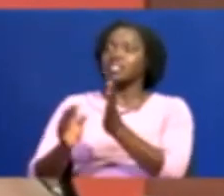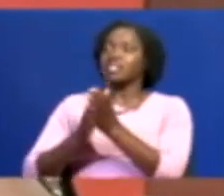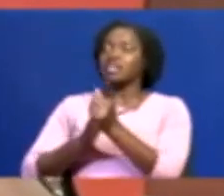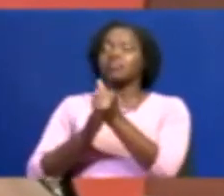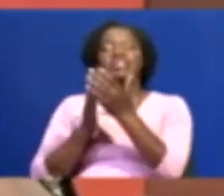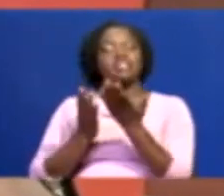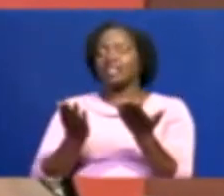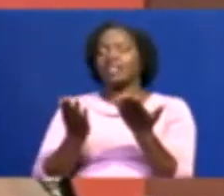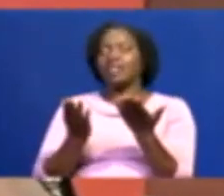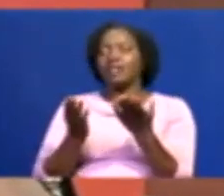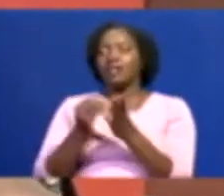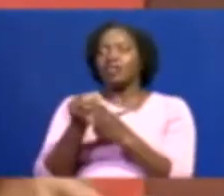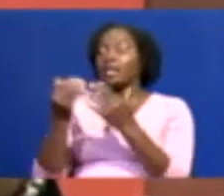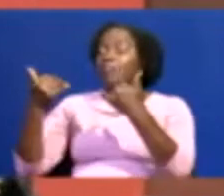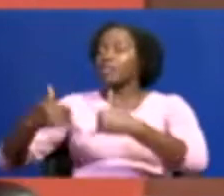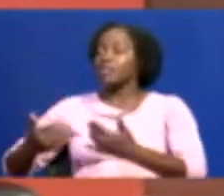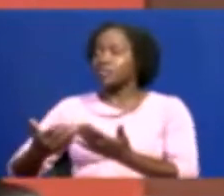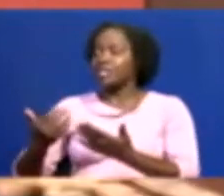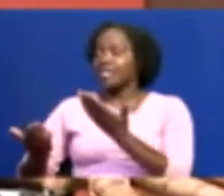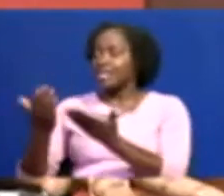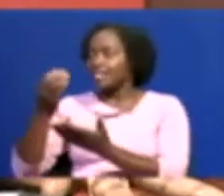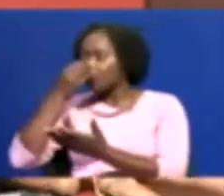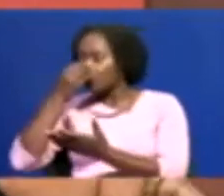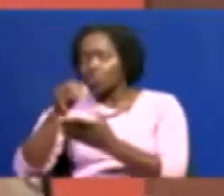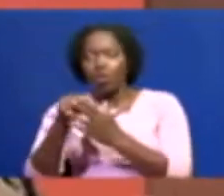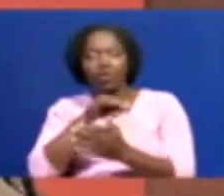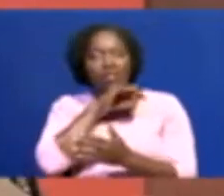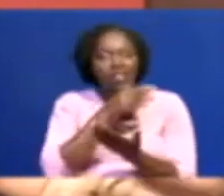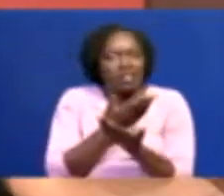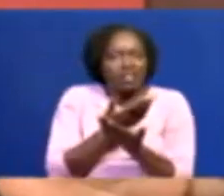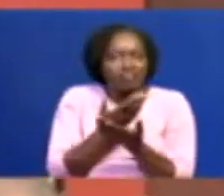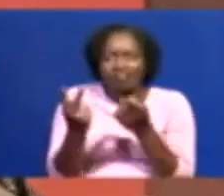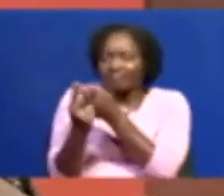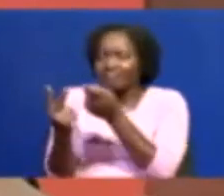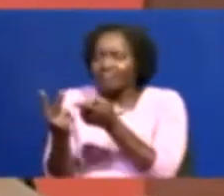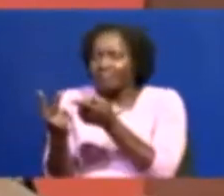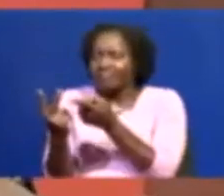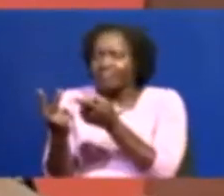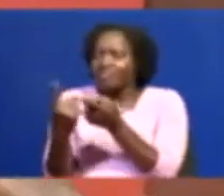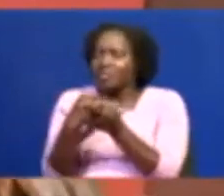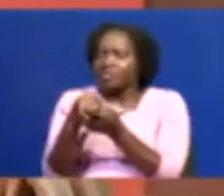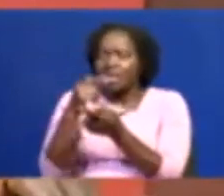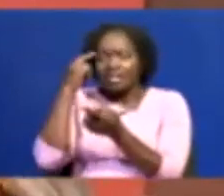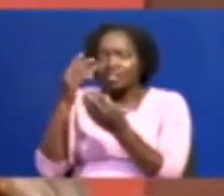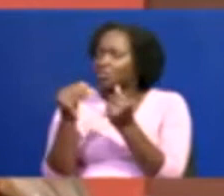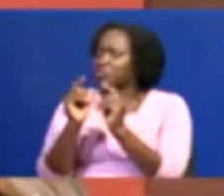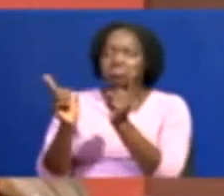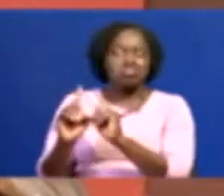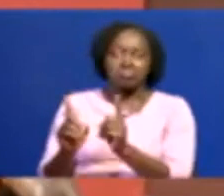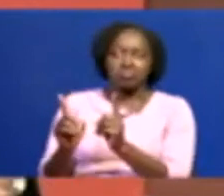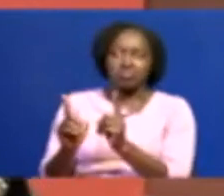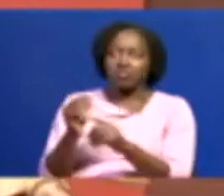leader or a particular person, either Ruto or Raila. So I think it's not the solution so far